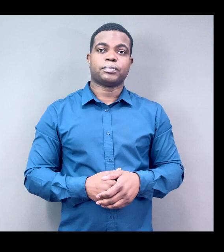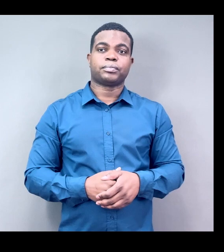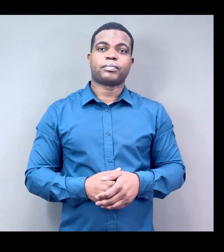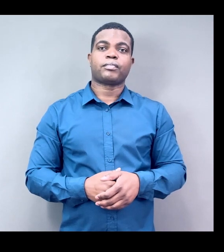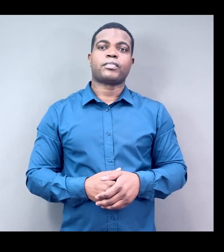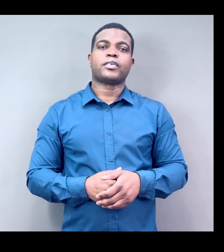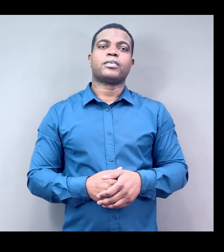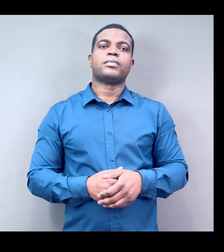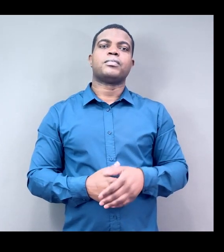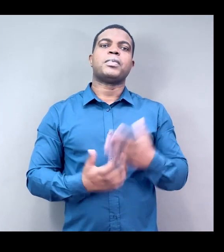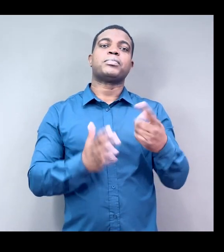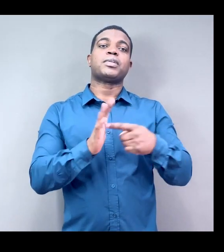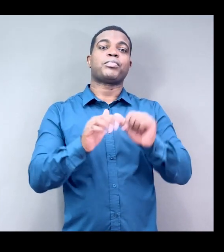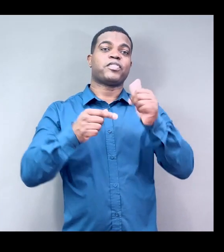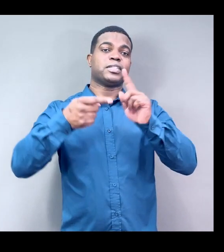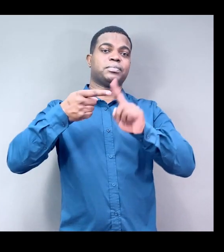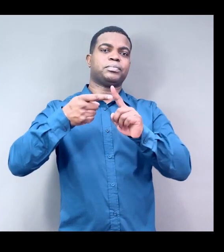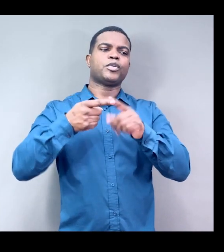So objective: